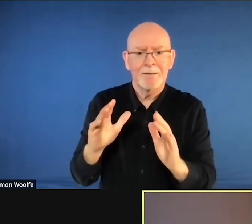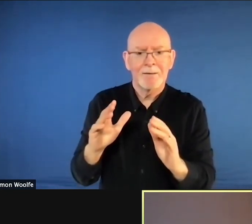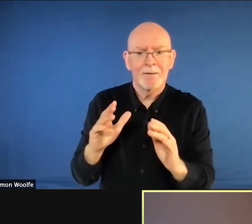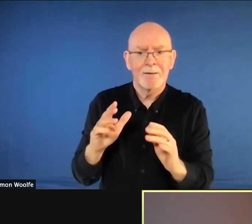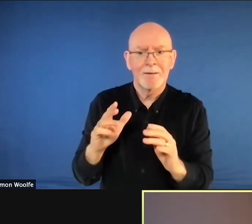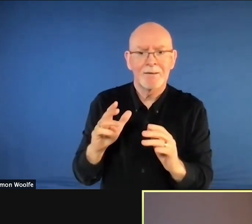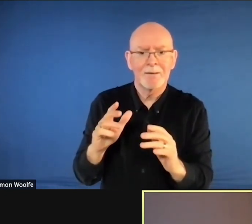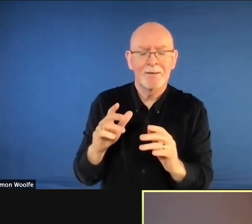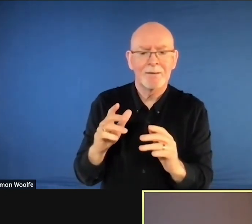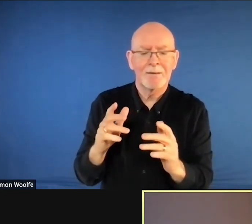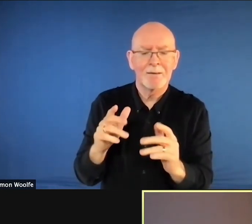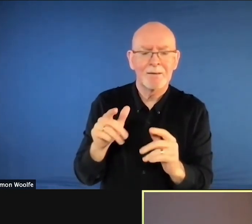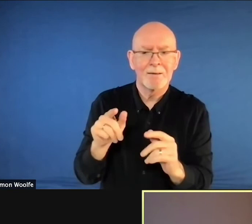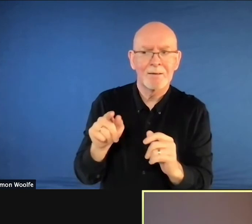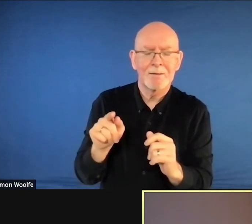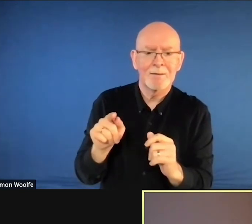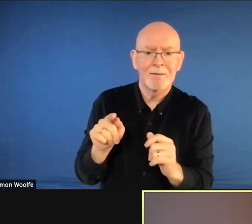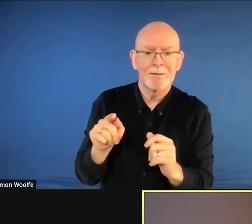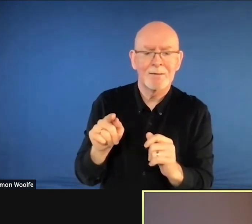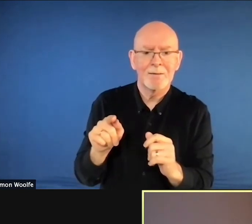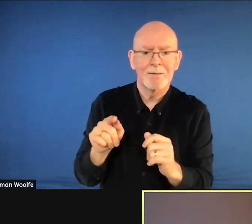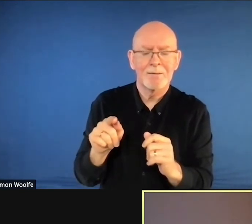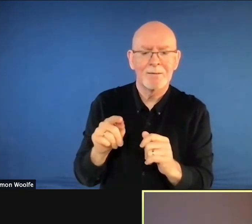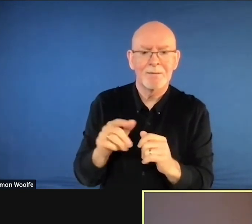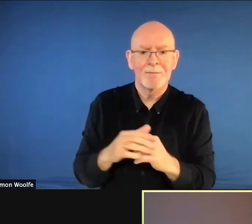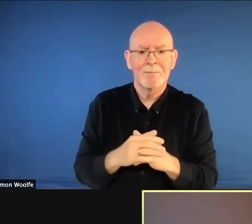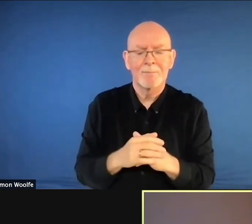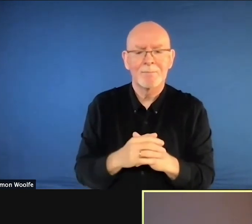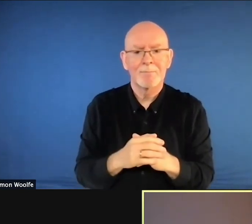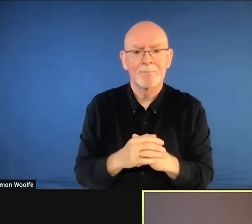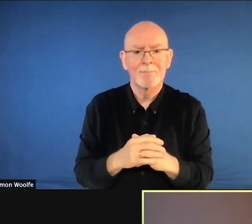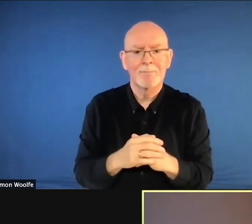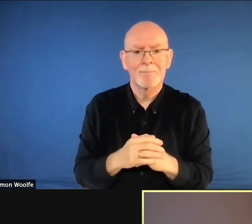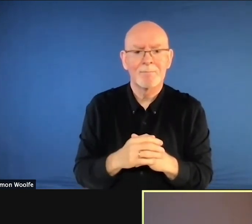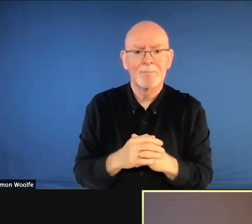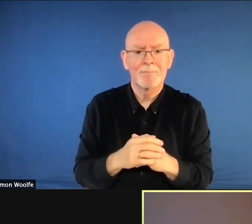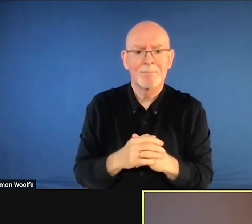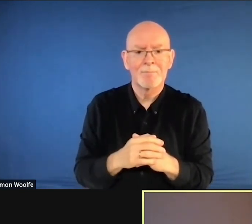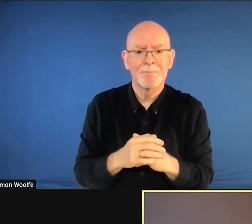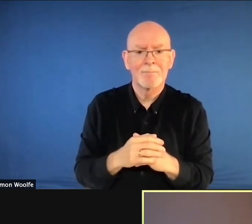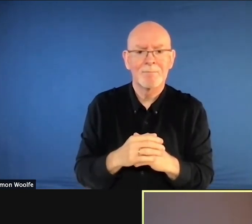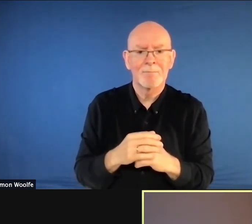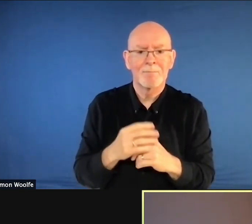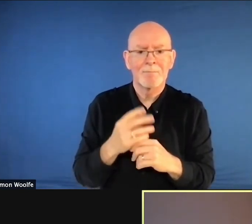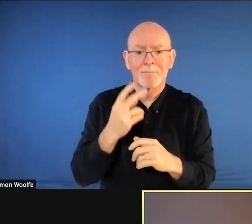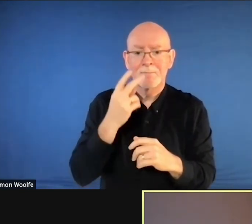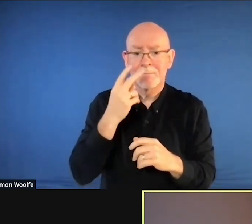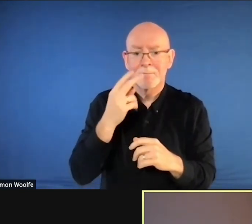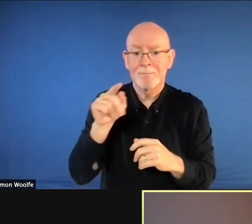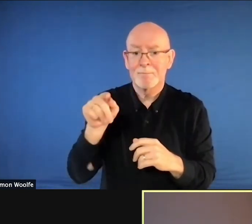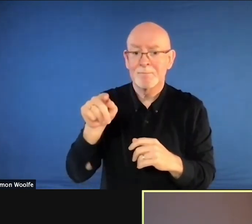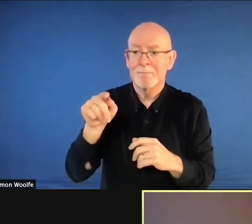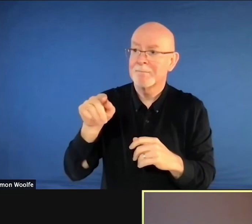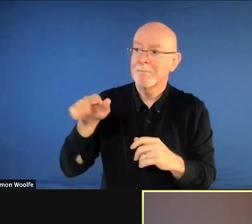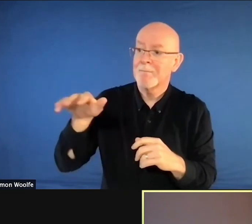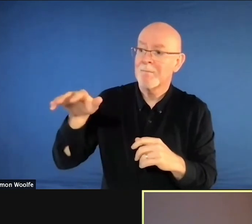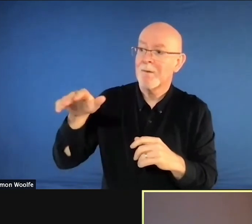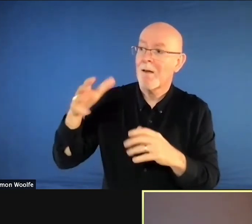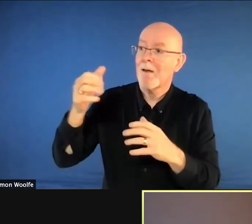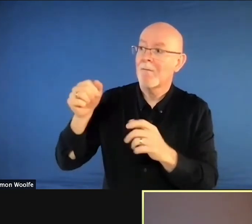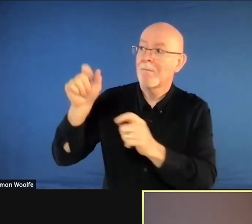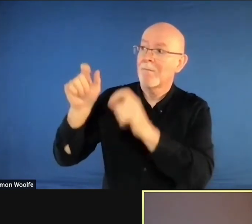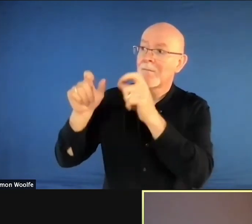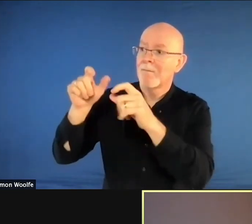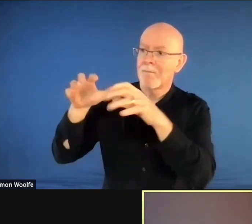terrorist group that occupied the area. So the research topic was very much focused on